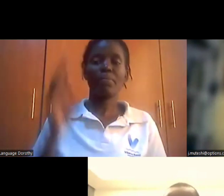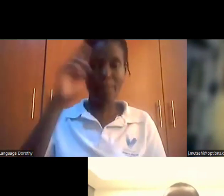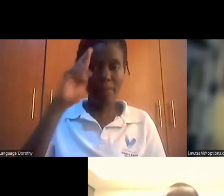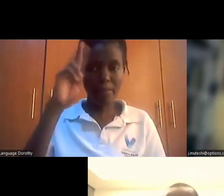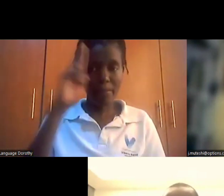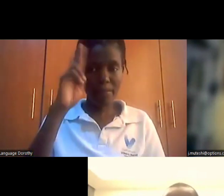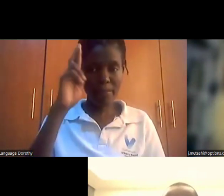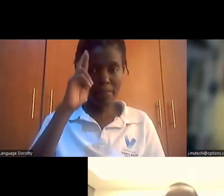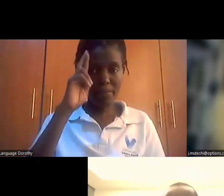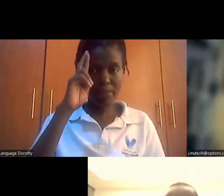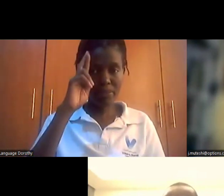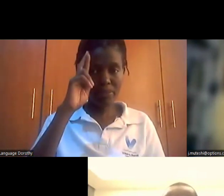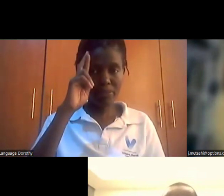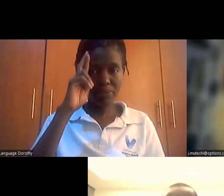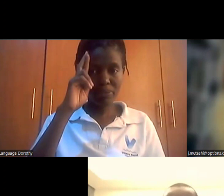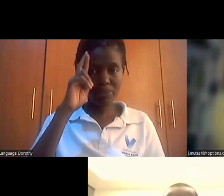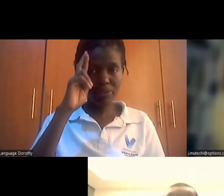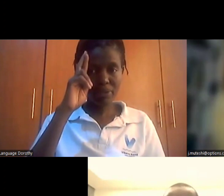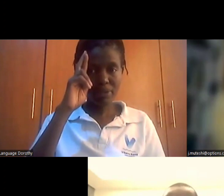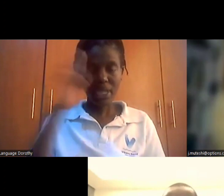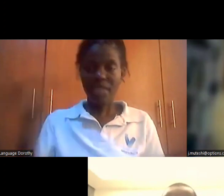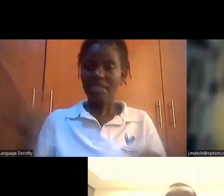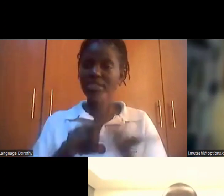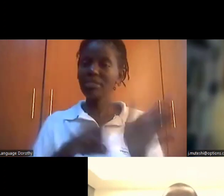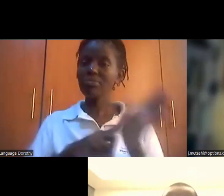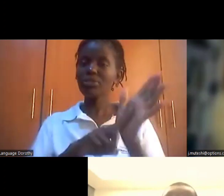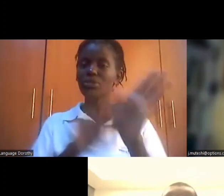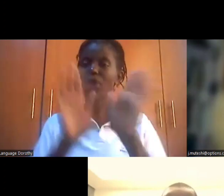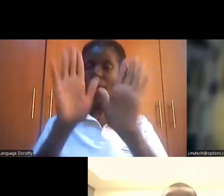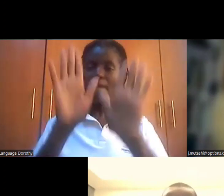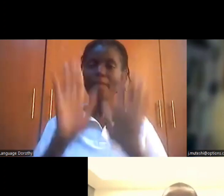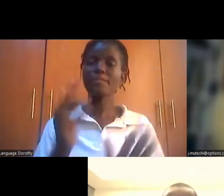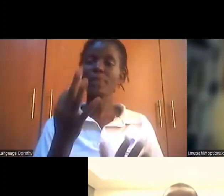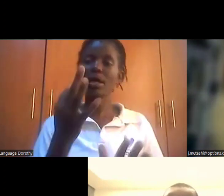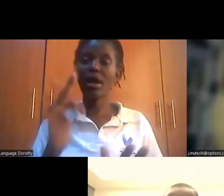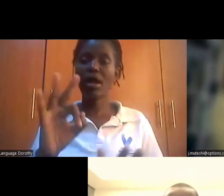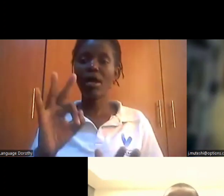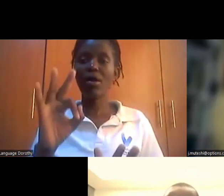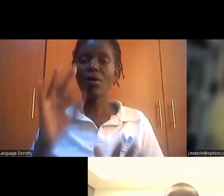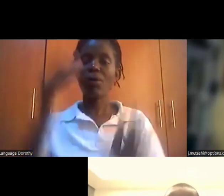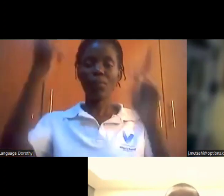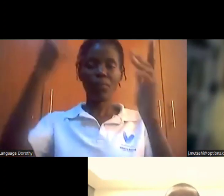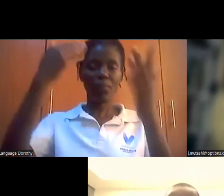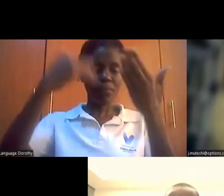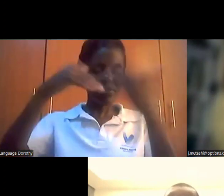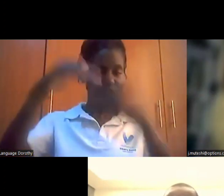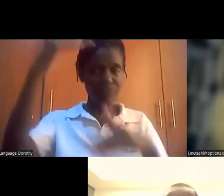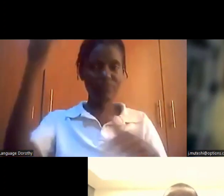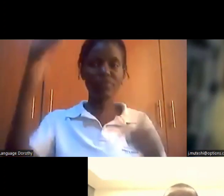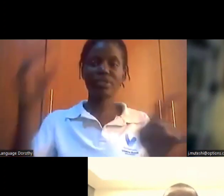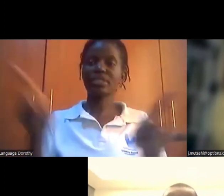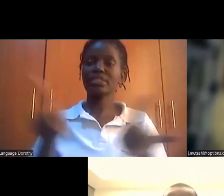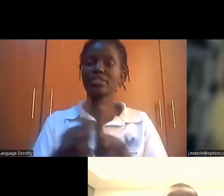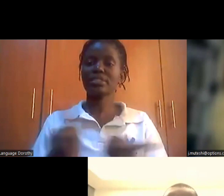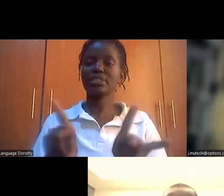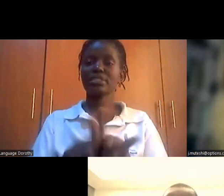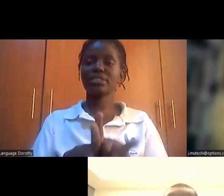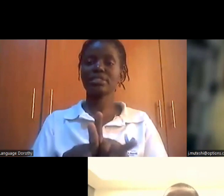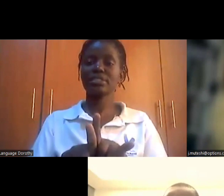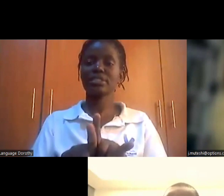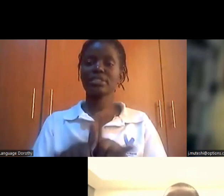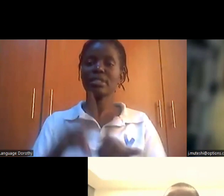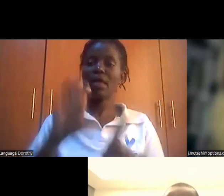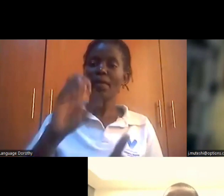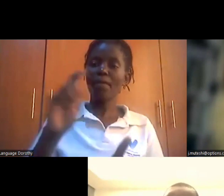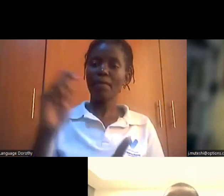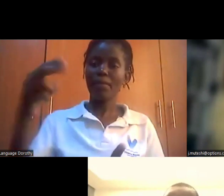reinforced the importance of professional as well as ethical principles, especially among the healthcare providers,